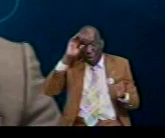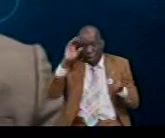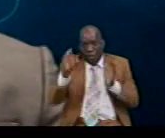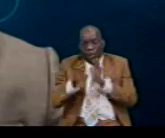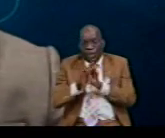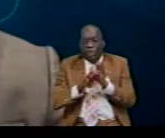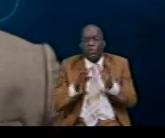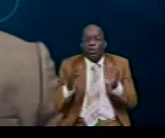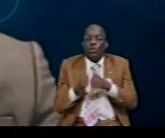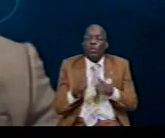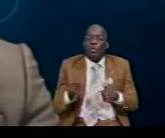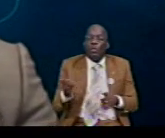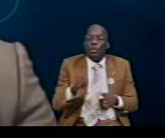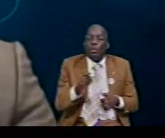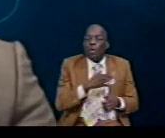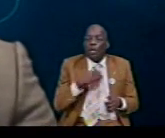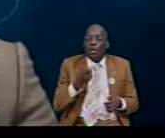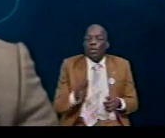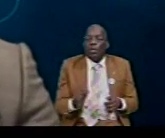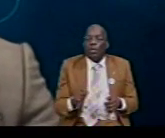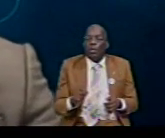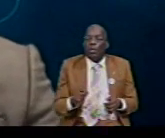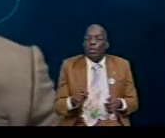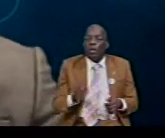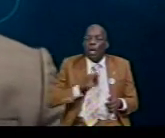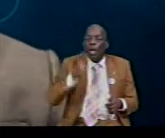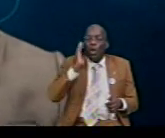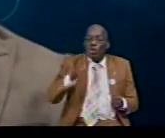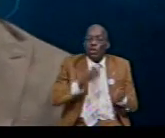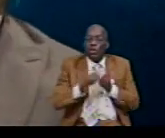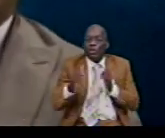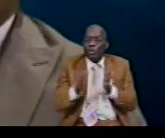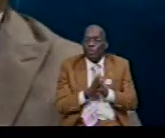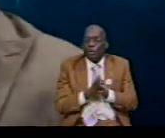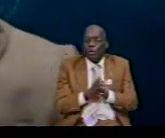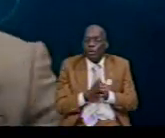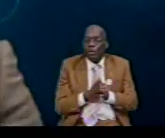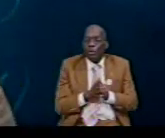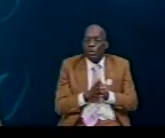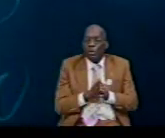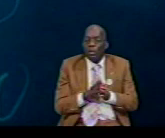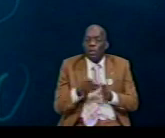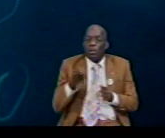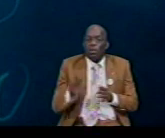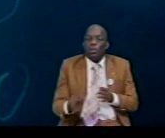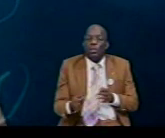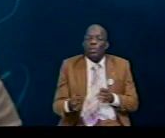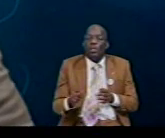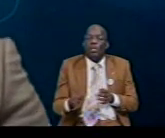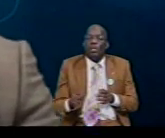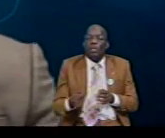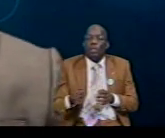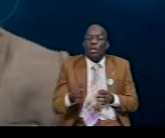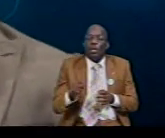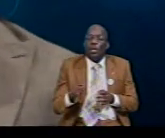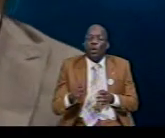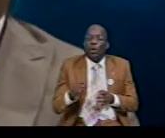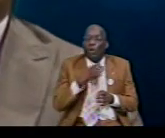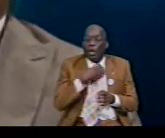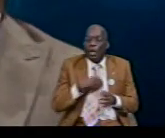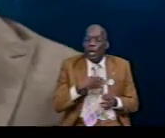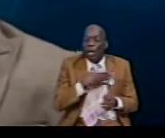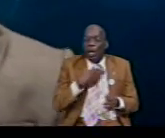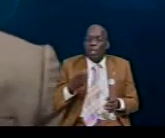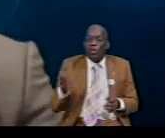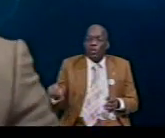creeping things on the ground. And I will abolish the bow, the sword, and war from their land, and we